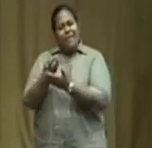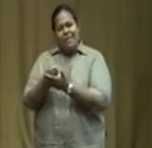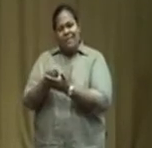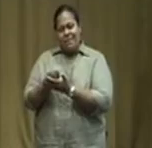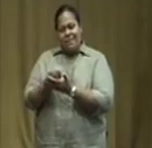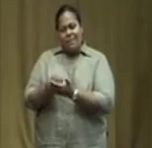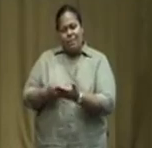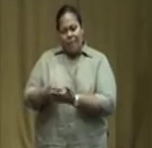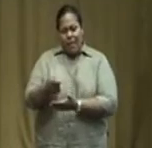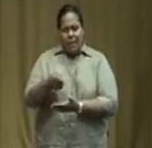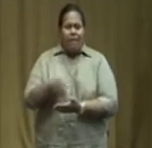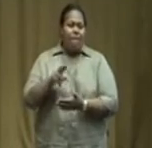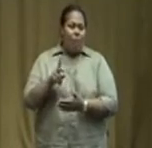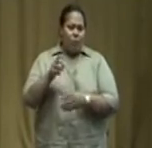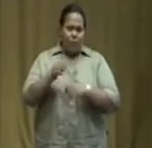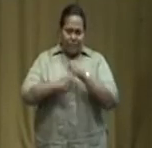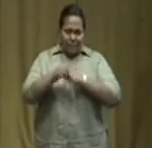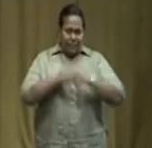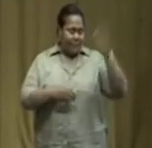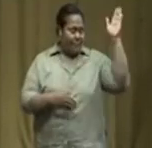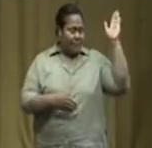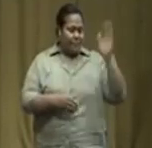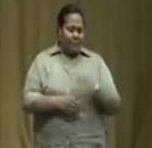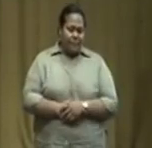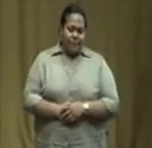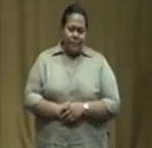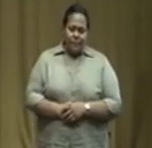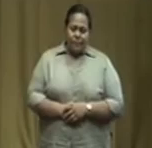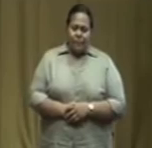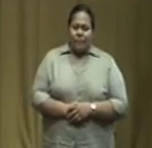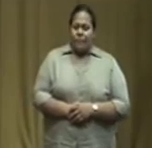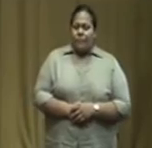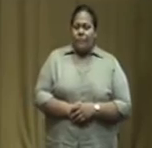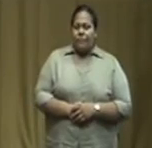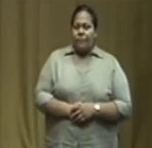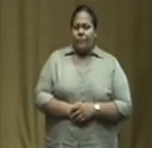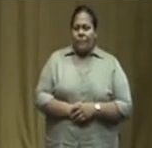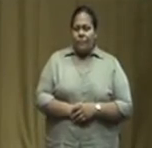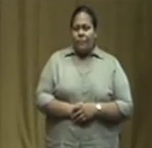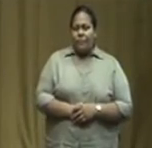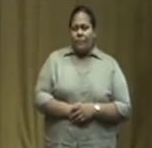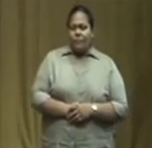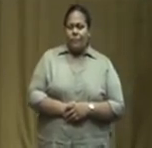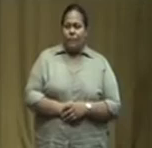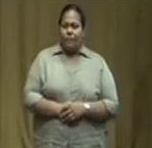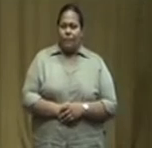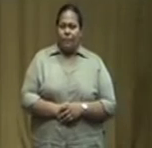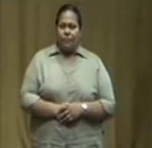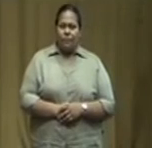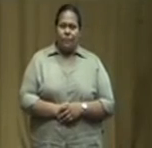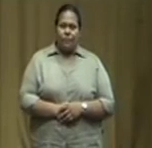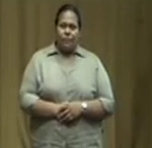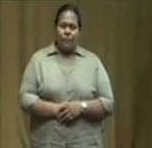hosting all this infrastructure. So that's basically what an OerU course looks like. And if there are any additional questions around some